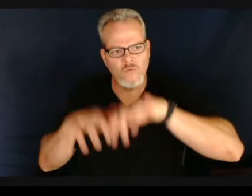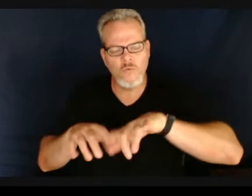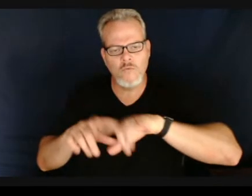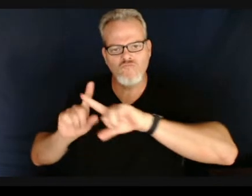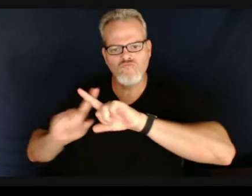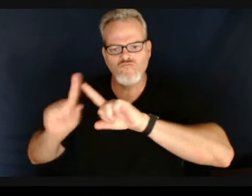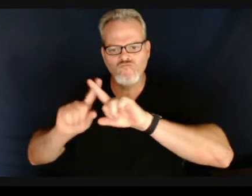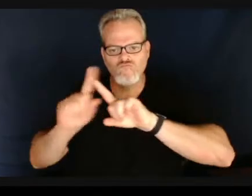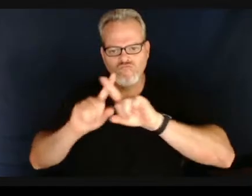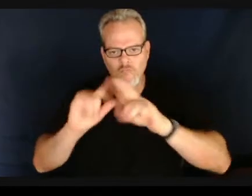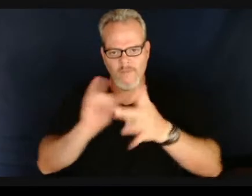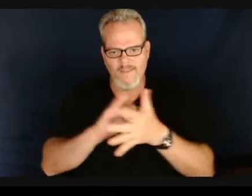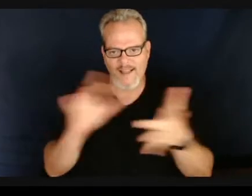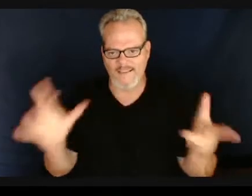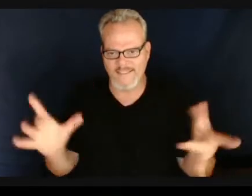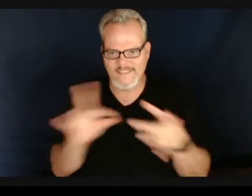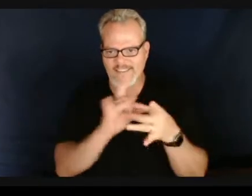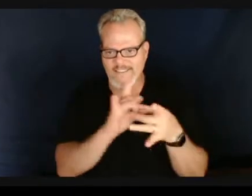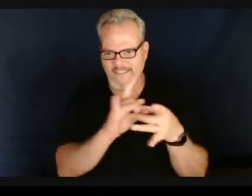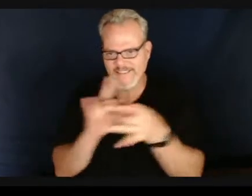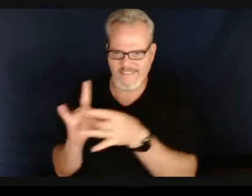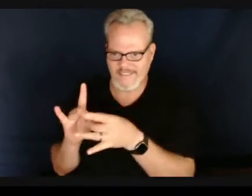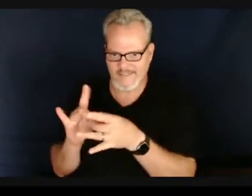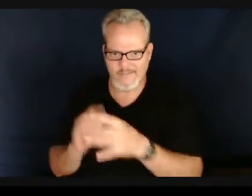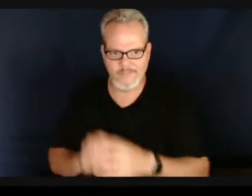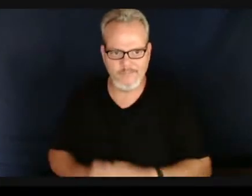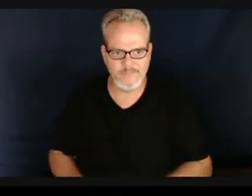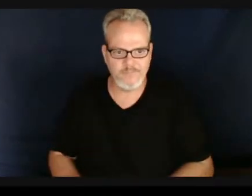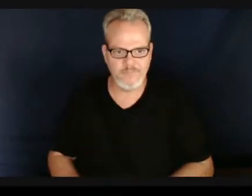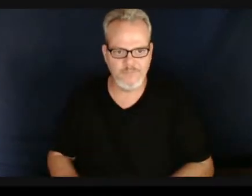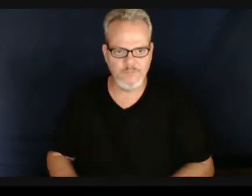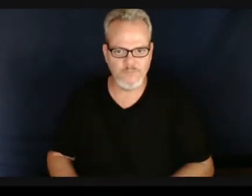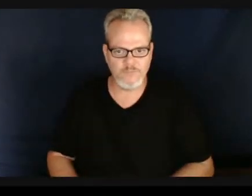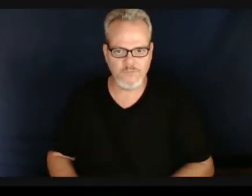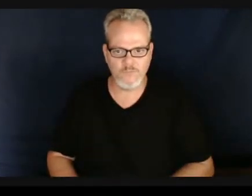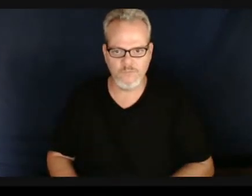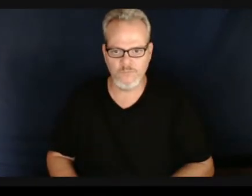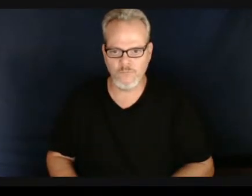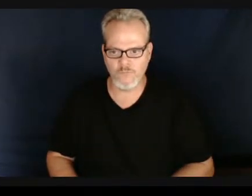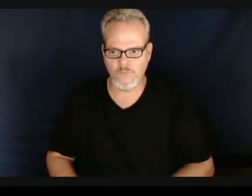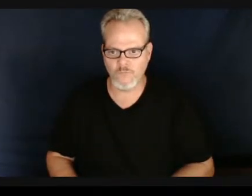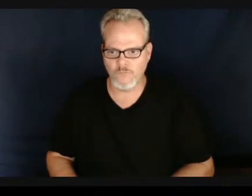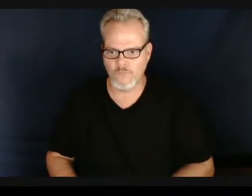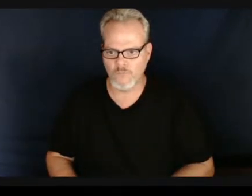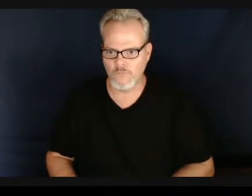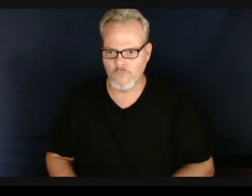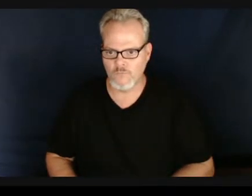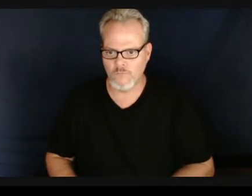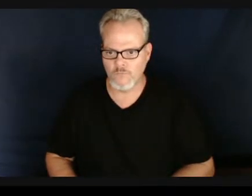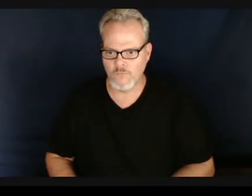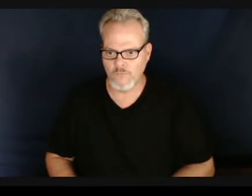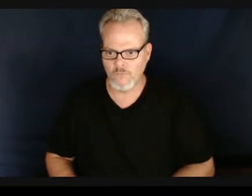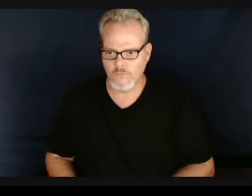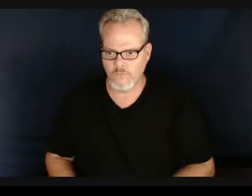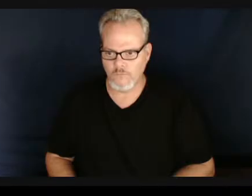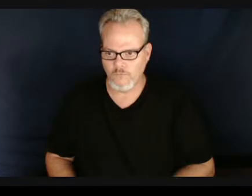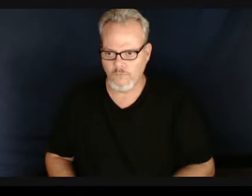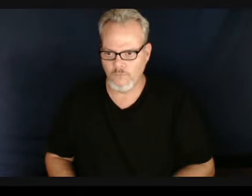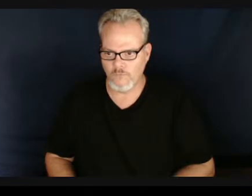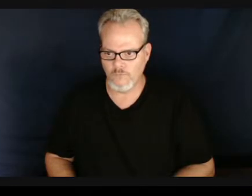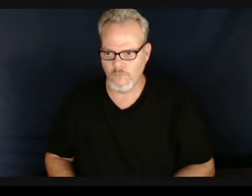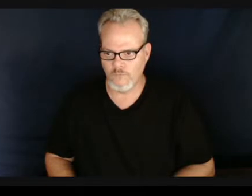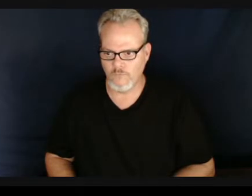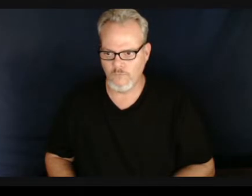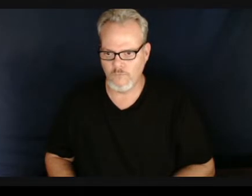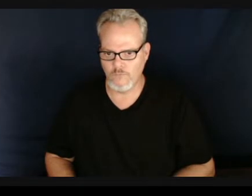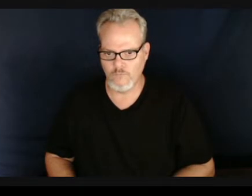that ties in here as well together. So one thing that we always want to reiterate